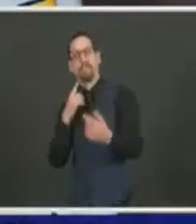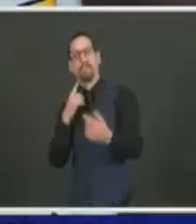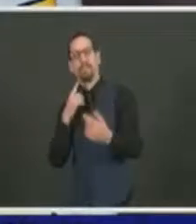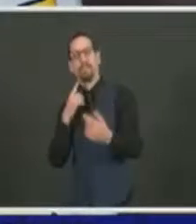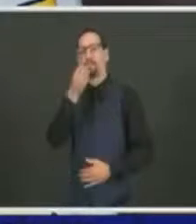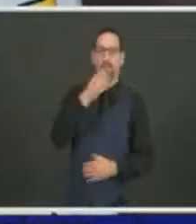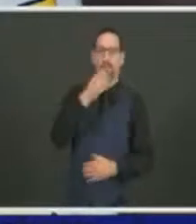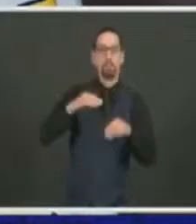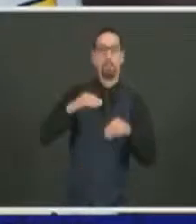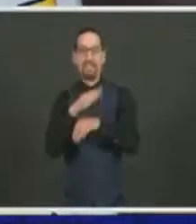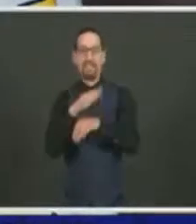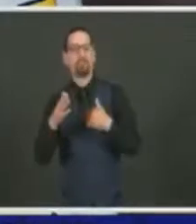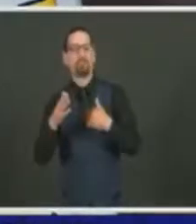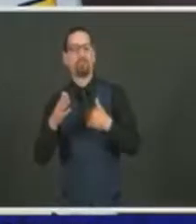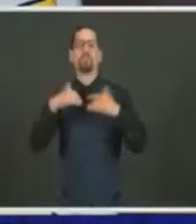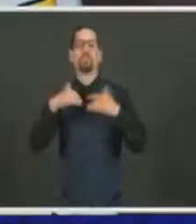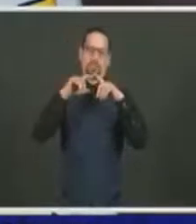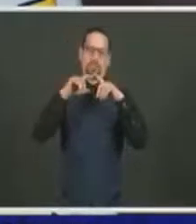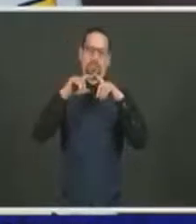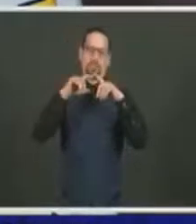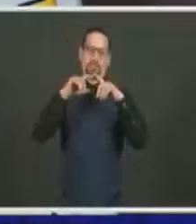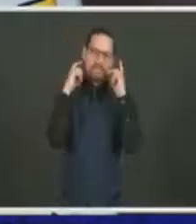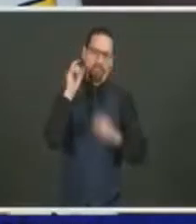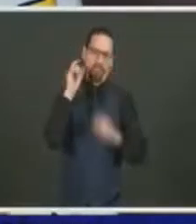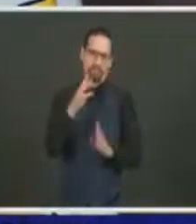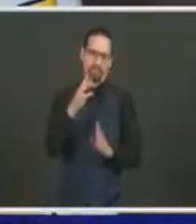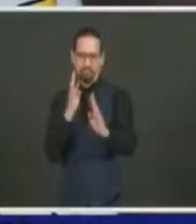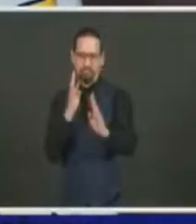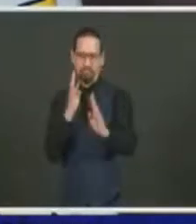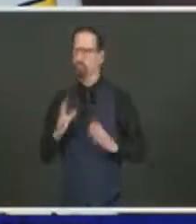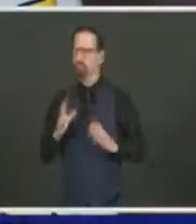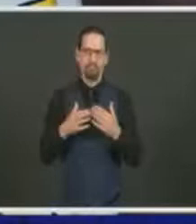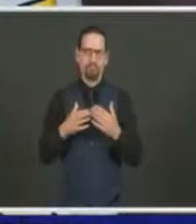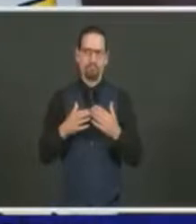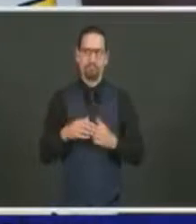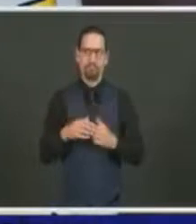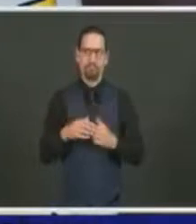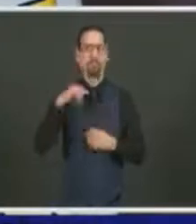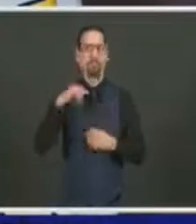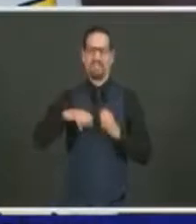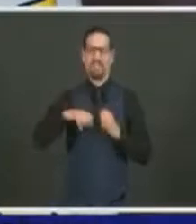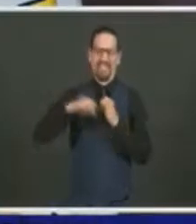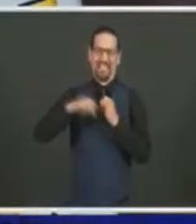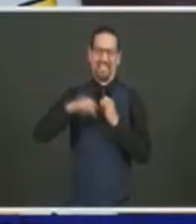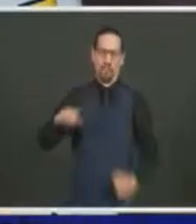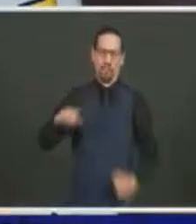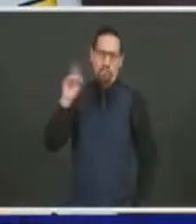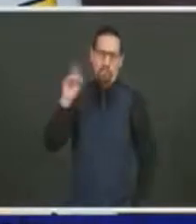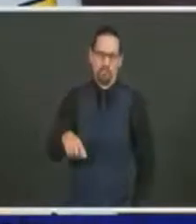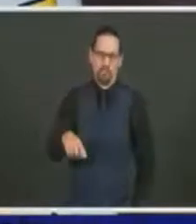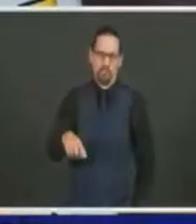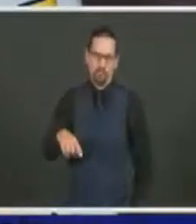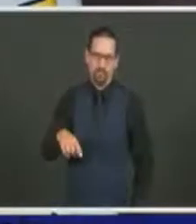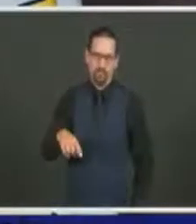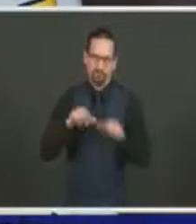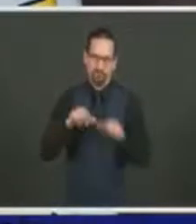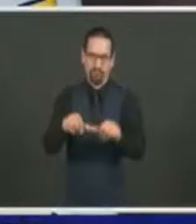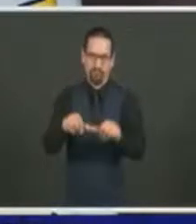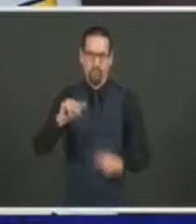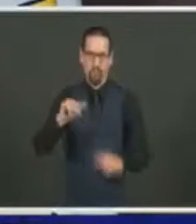on. So we are extending the executive order requiring that face cloth